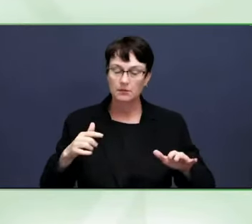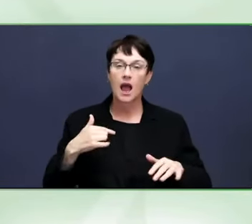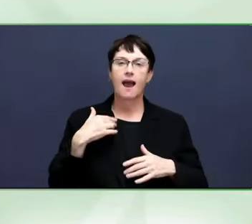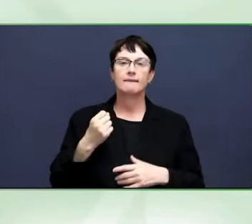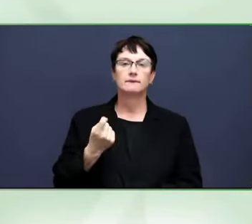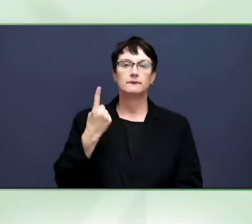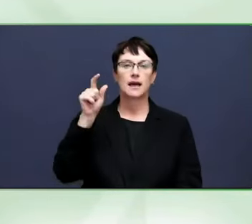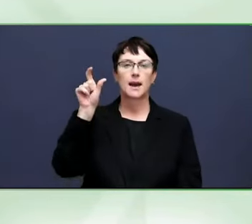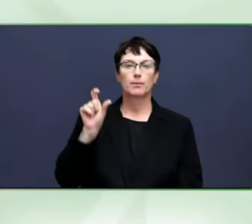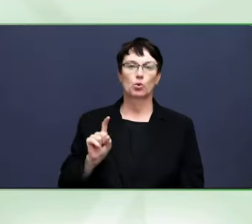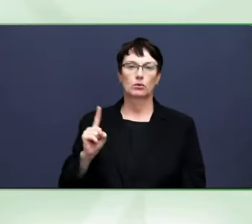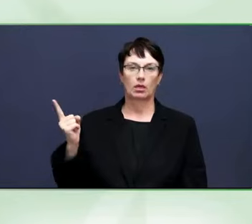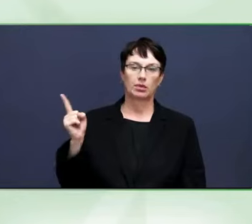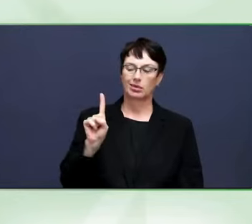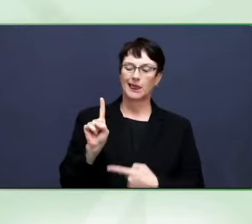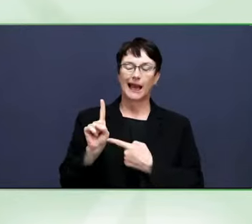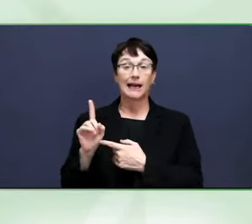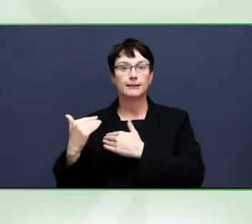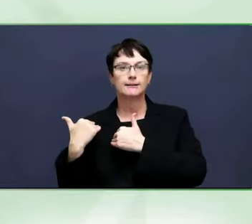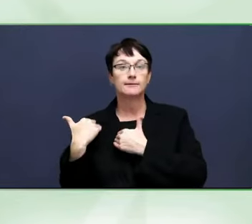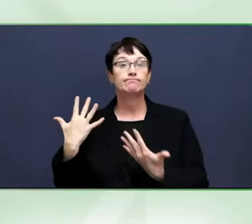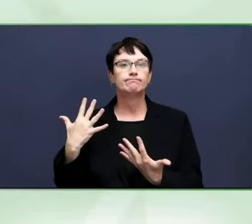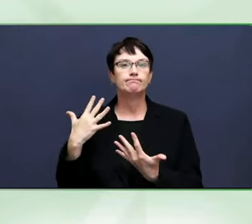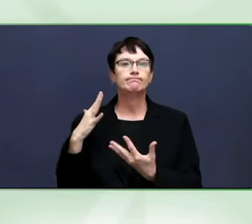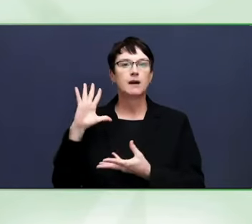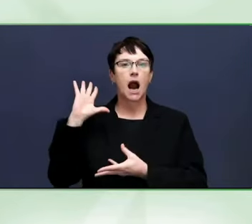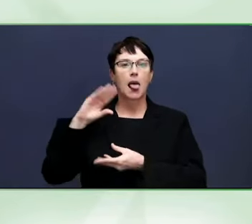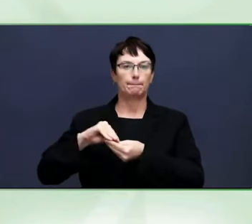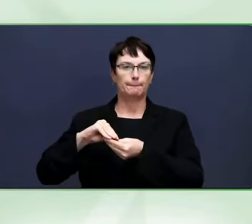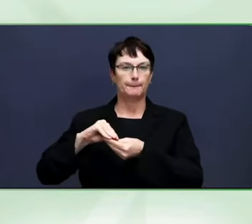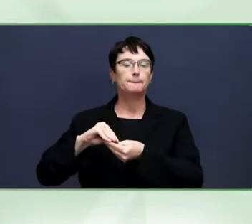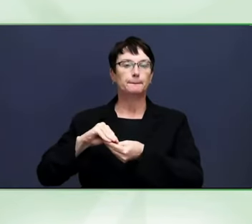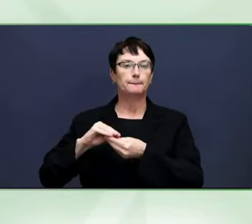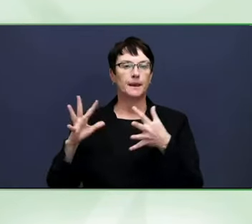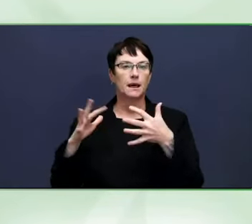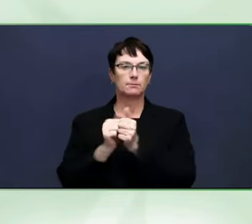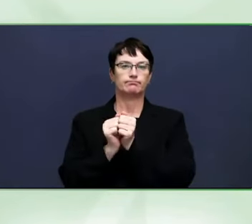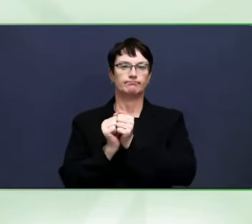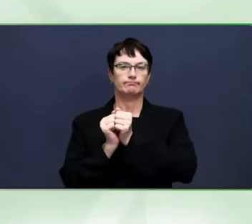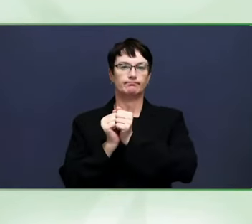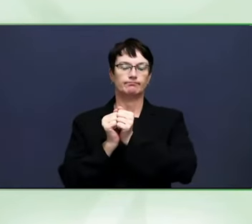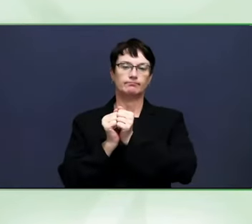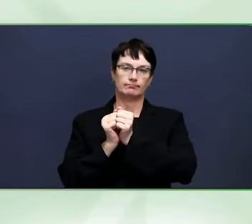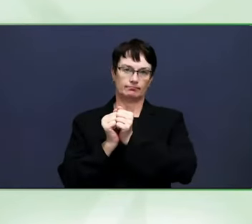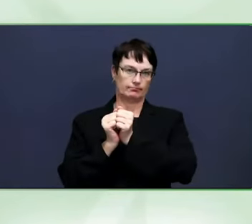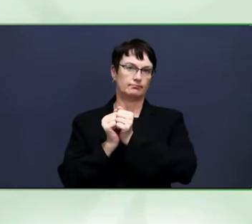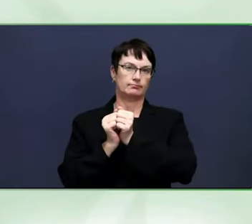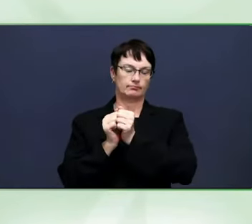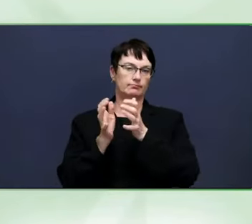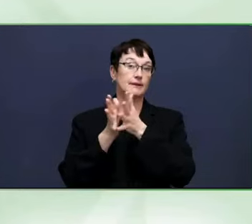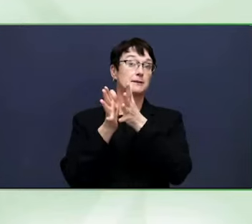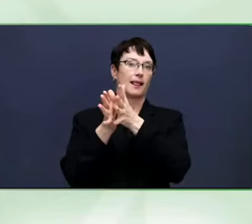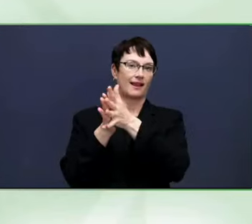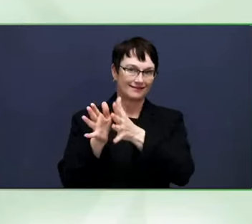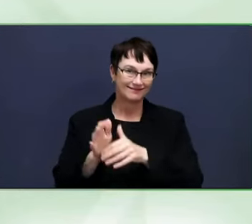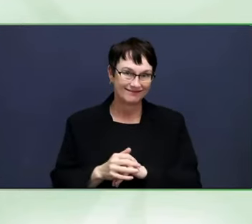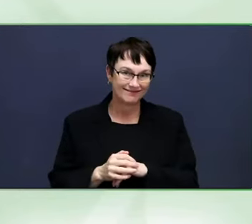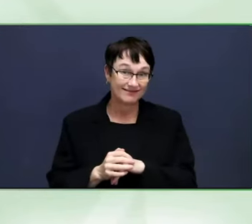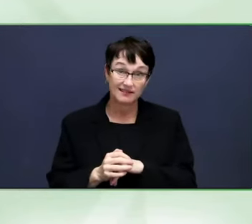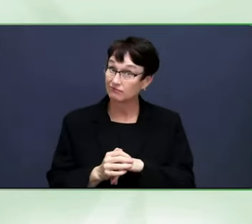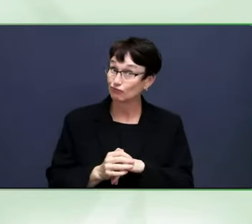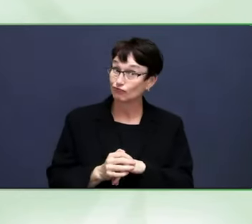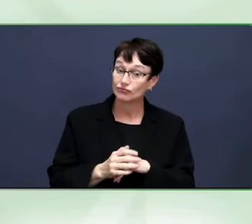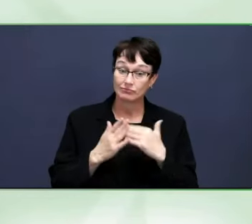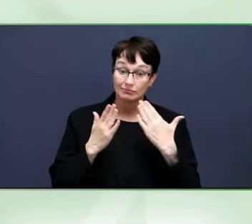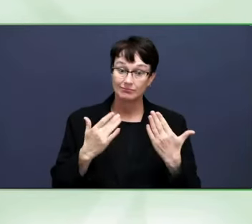a summary and how to head on with all the these open questions over here. So I hand over again